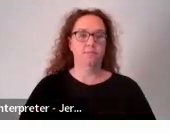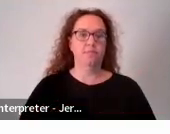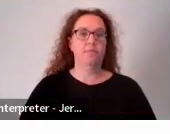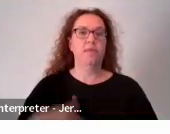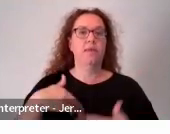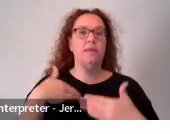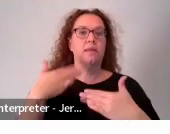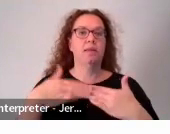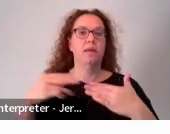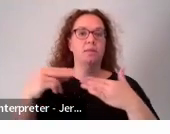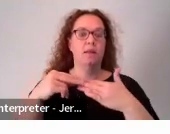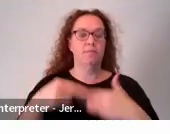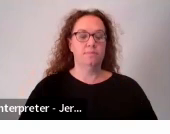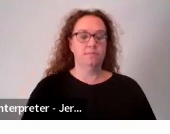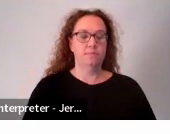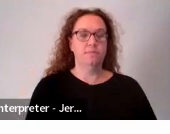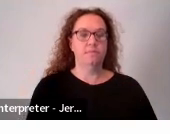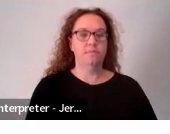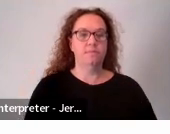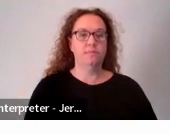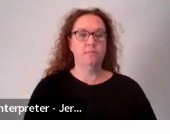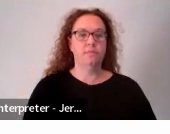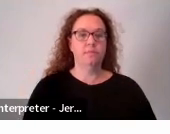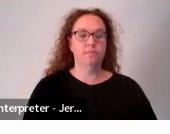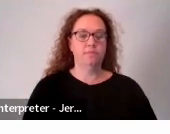Next slide.